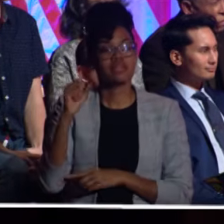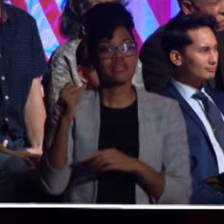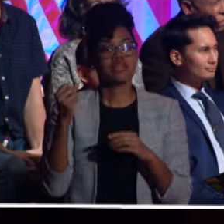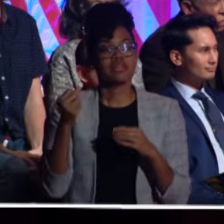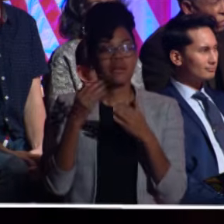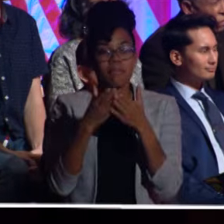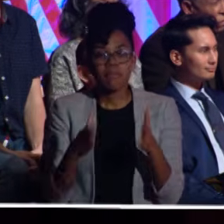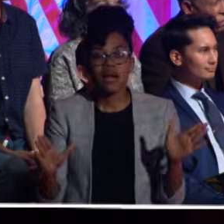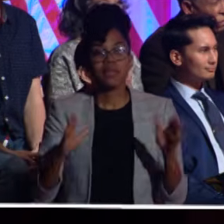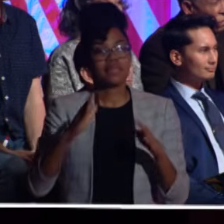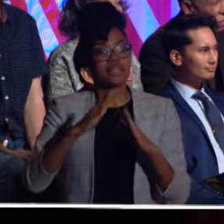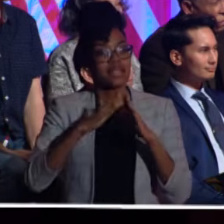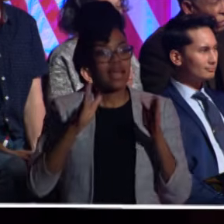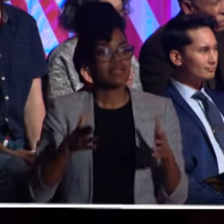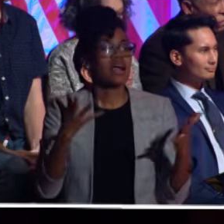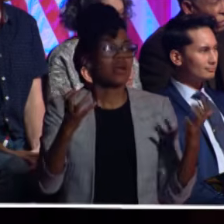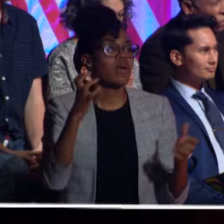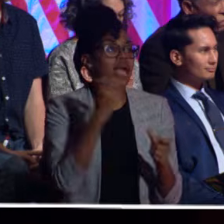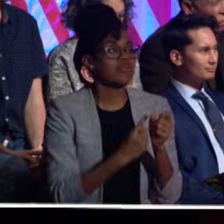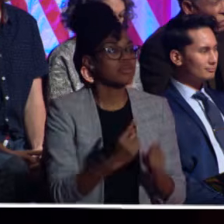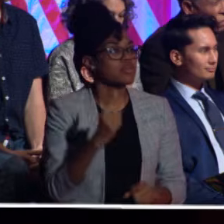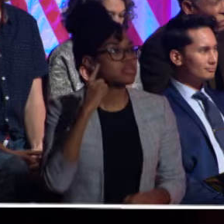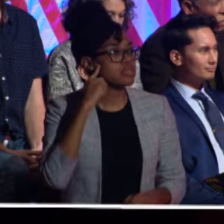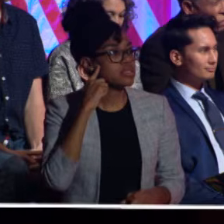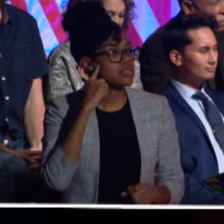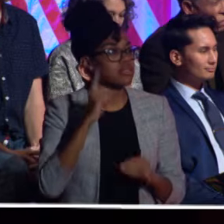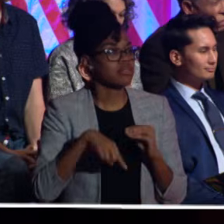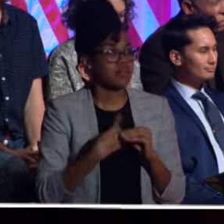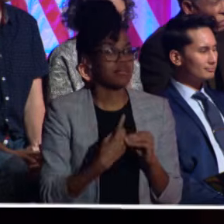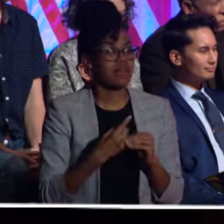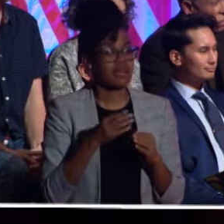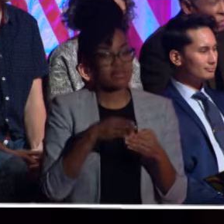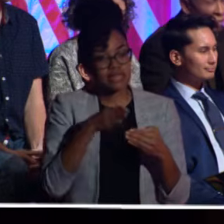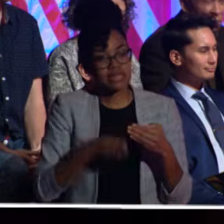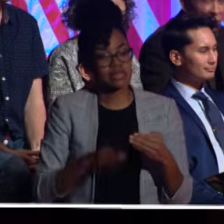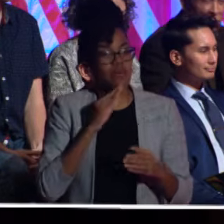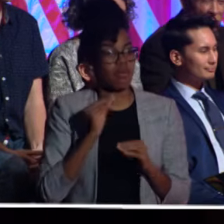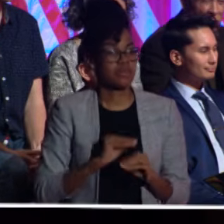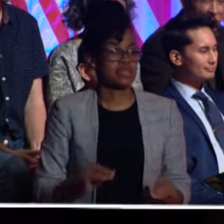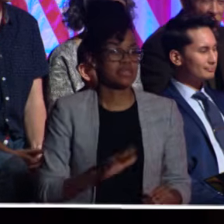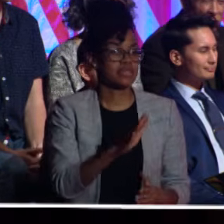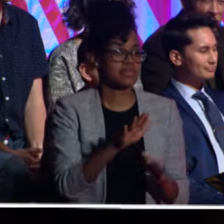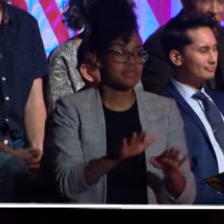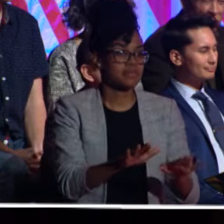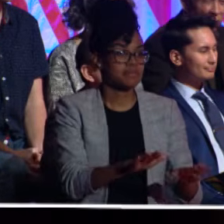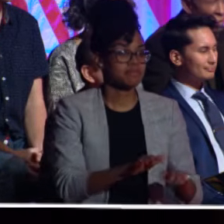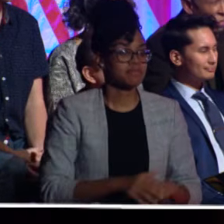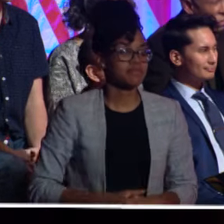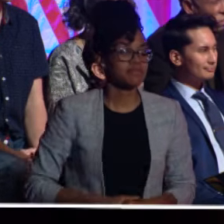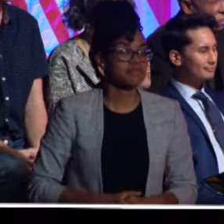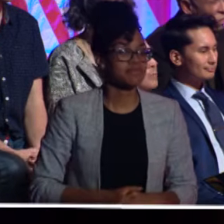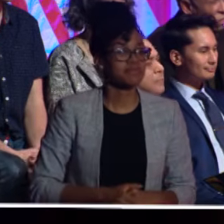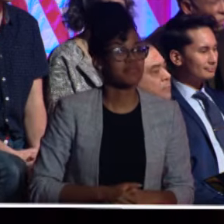Thank you. No, I want everybody to hear about ending homelessness. Imagine what that means, especially